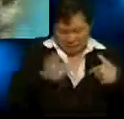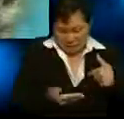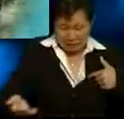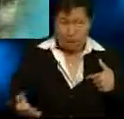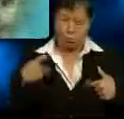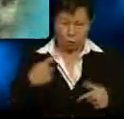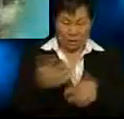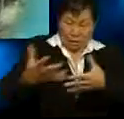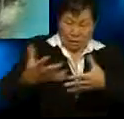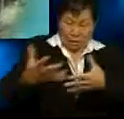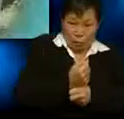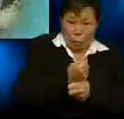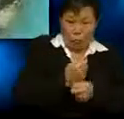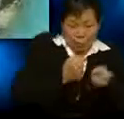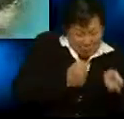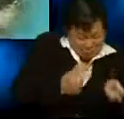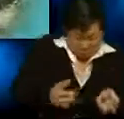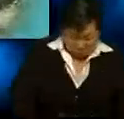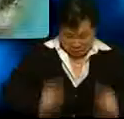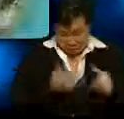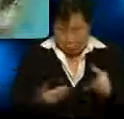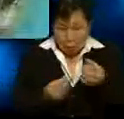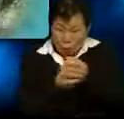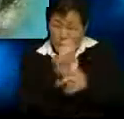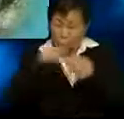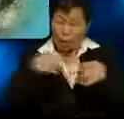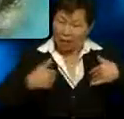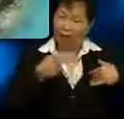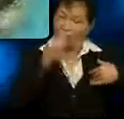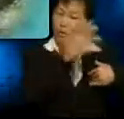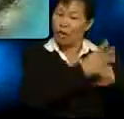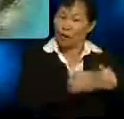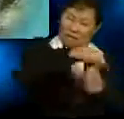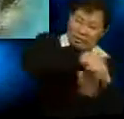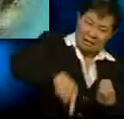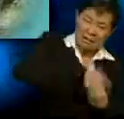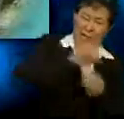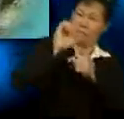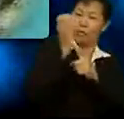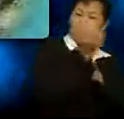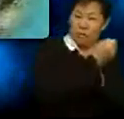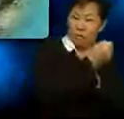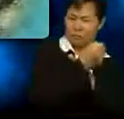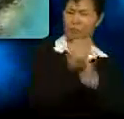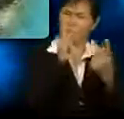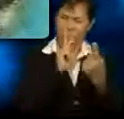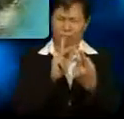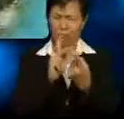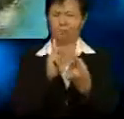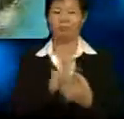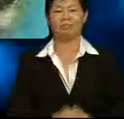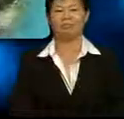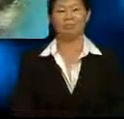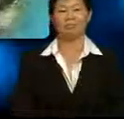We can conclude that microorganisms grow when there is food and the surrounding conditions are suitable.